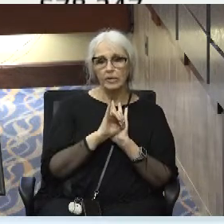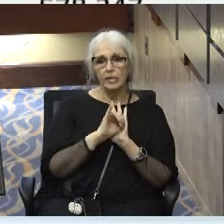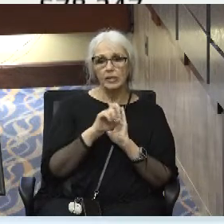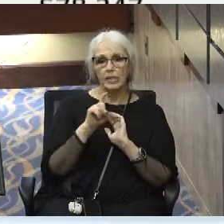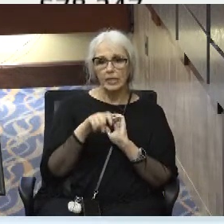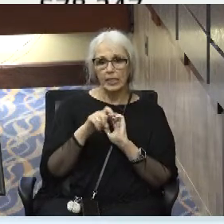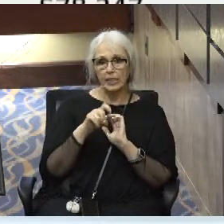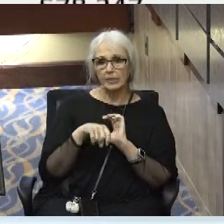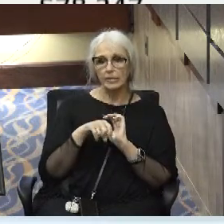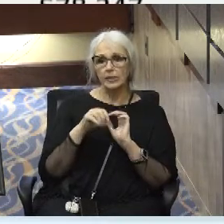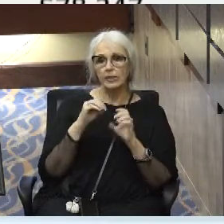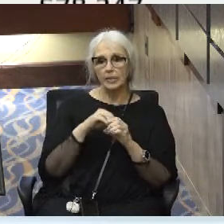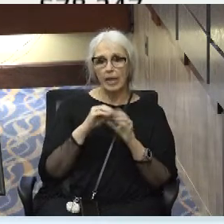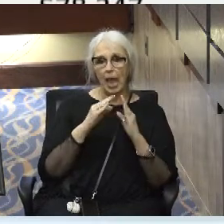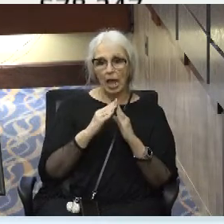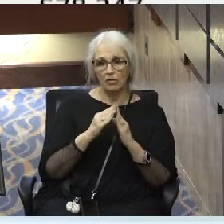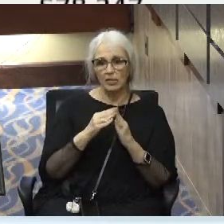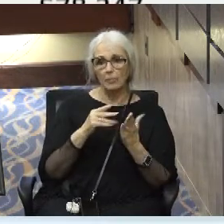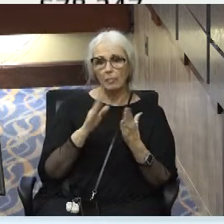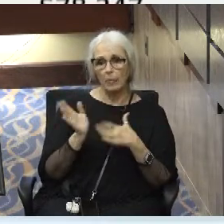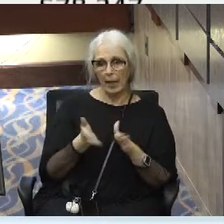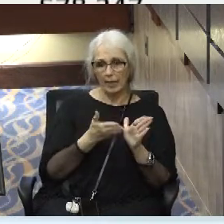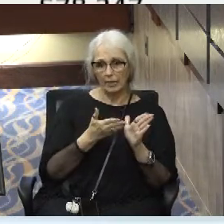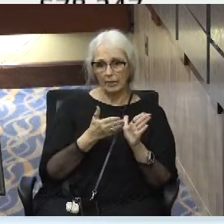in our strategic housing plan.